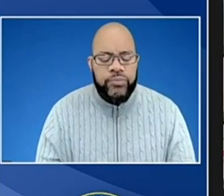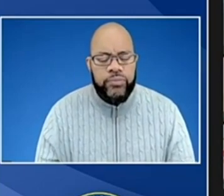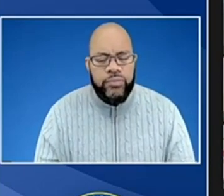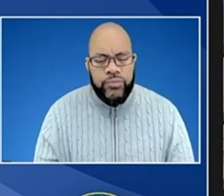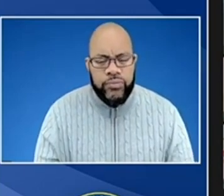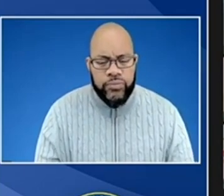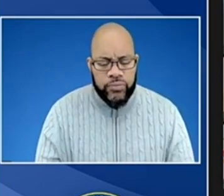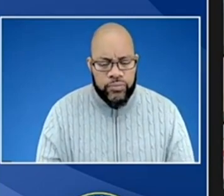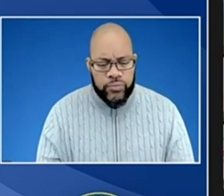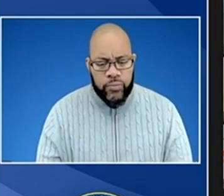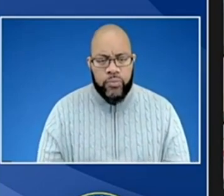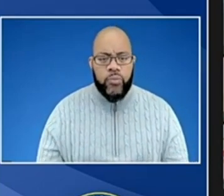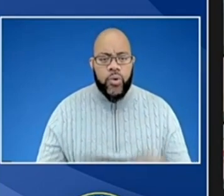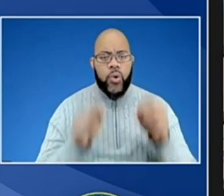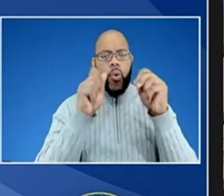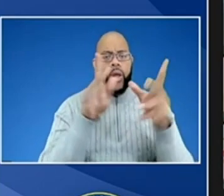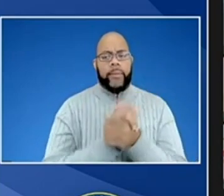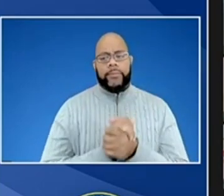Okay.